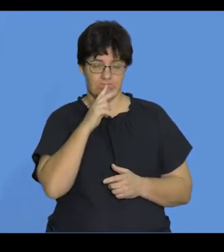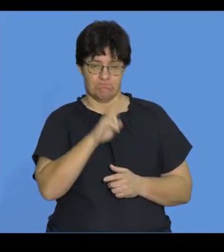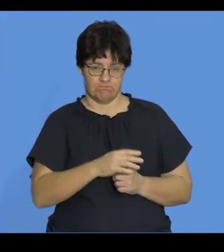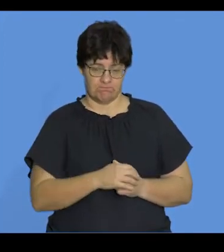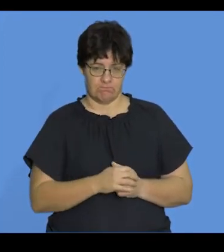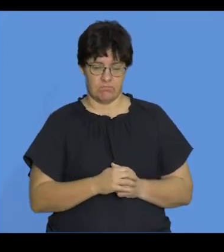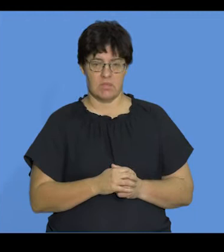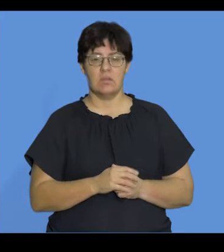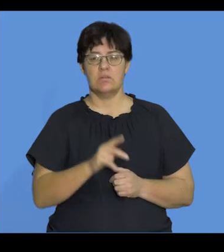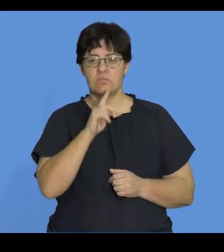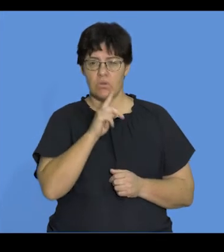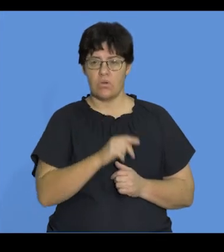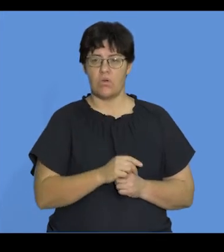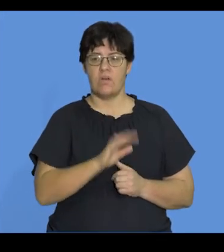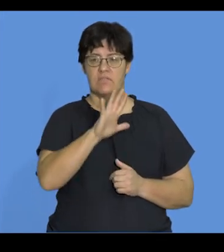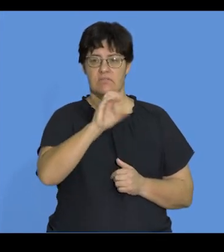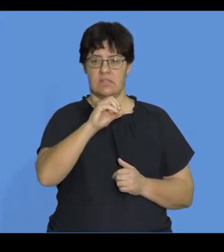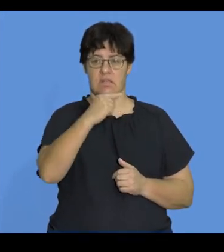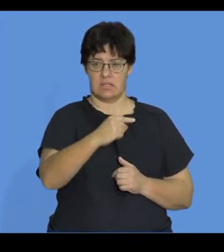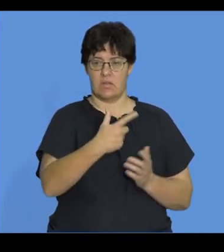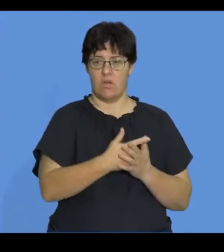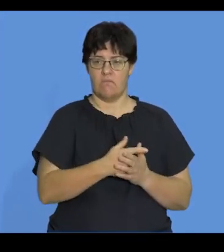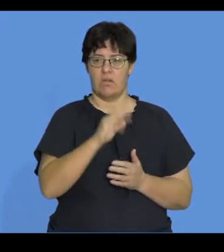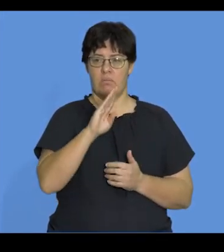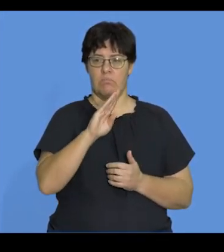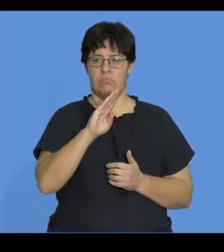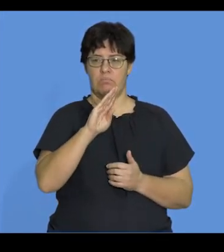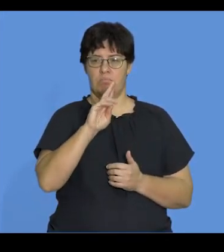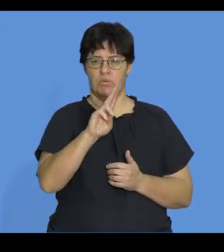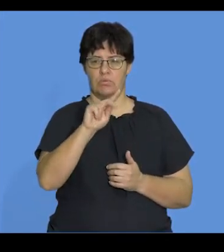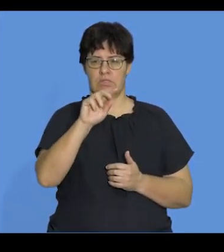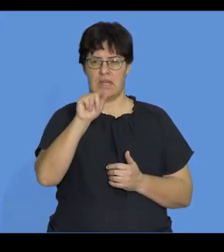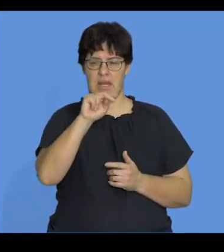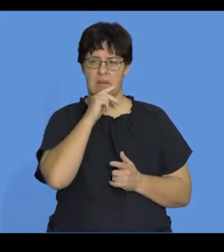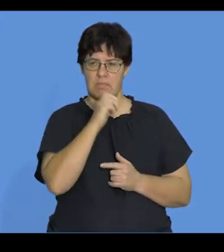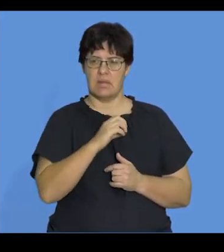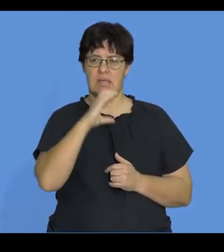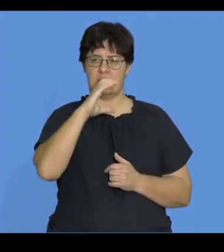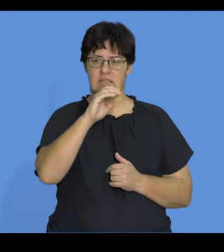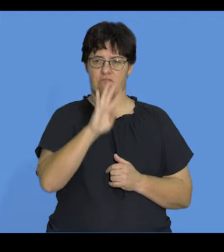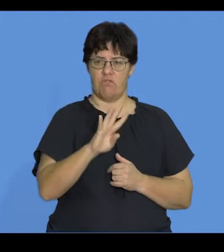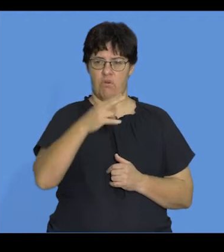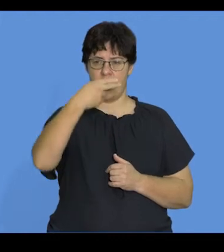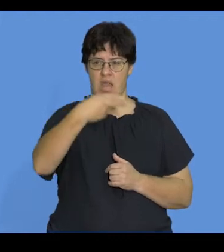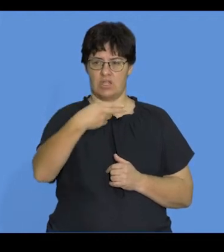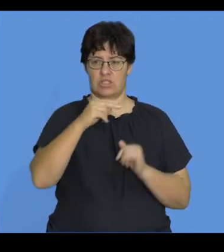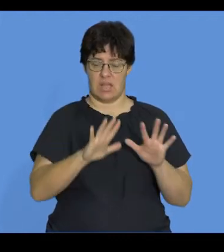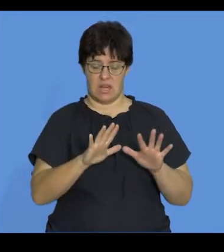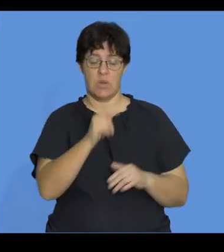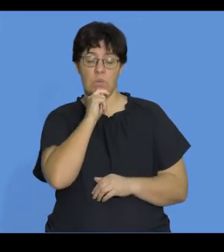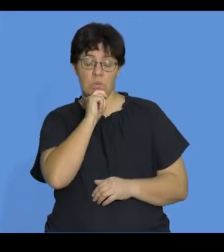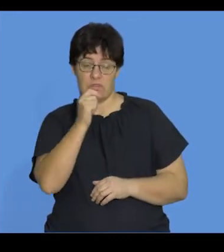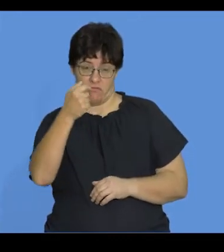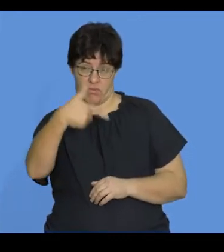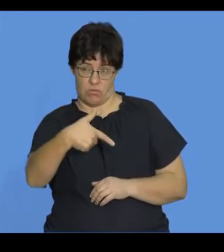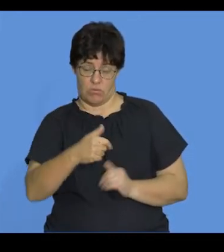butane, right? A butane is a hydrocarbon. It consists of carbon and hydrogen. So it is used as a fuel, and